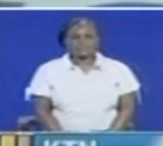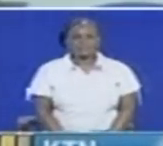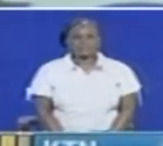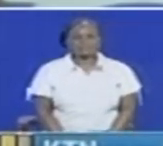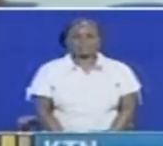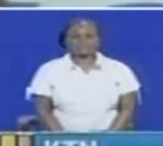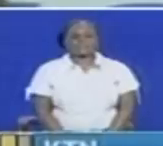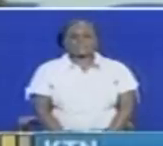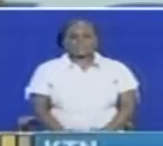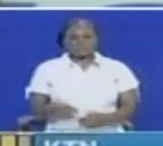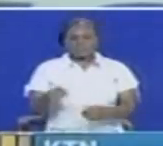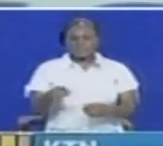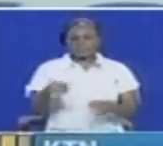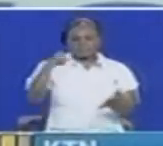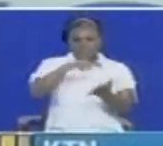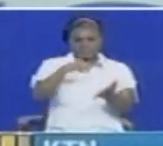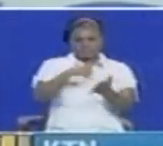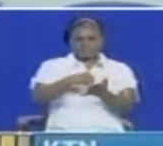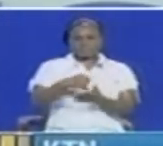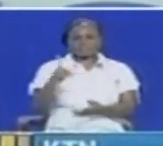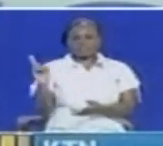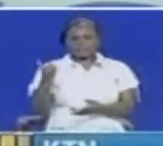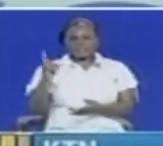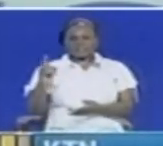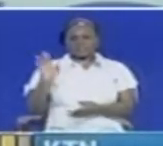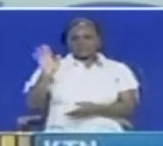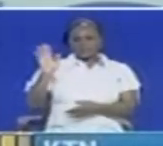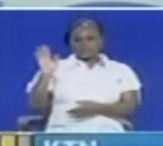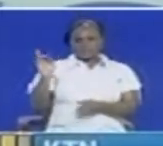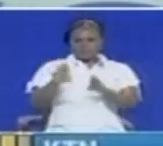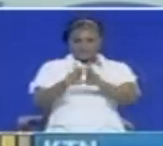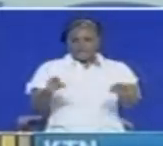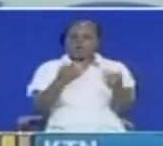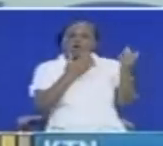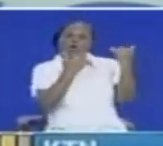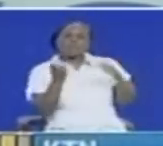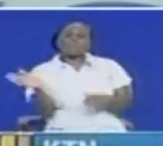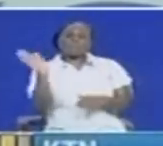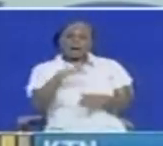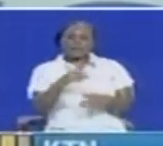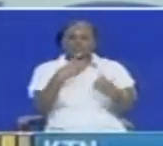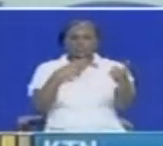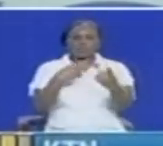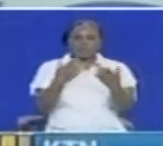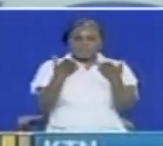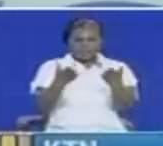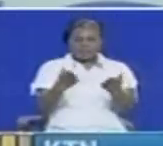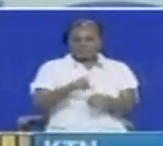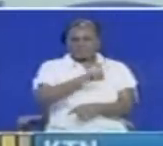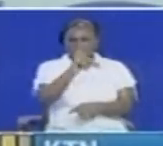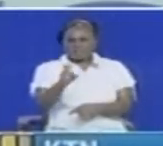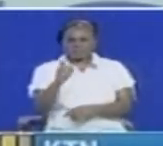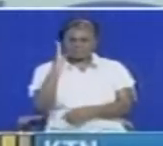Well, we have been engaging the lands cabinet secretary Charity Ngilu. We hope she is back online. Good evening, madam. Now, you have listened to the coast